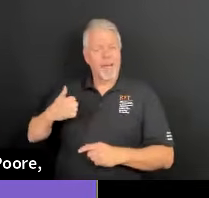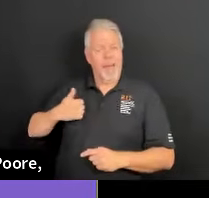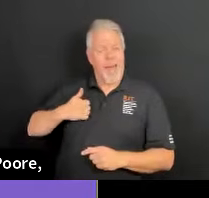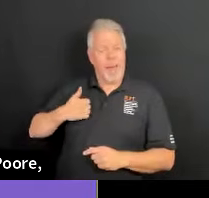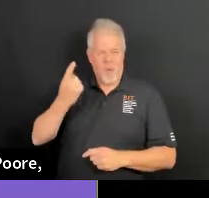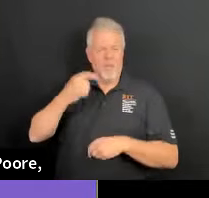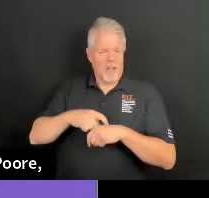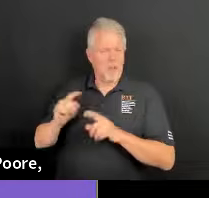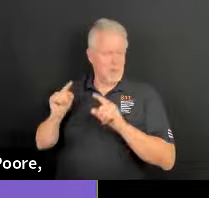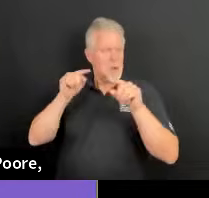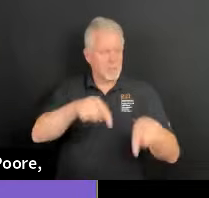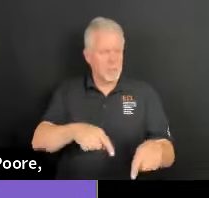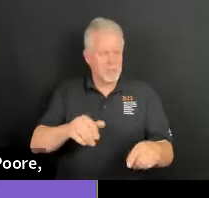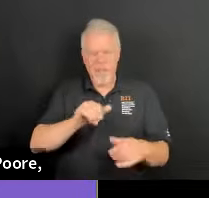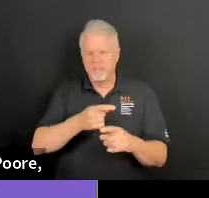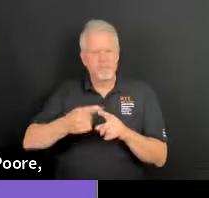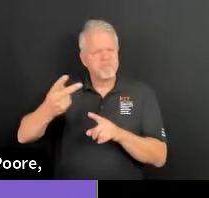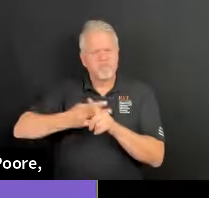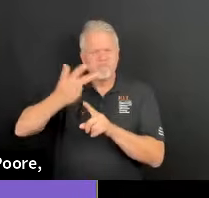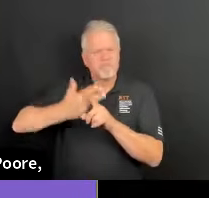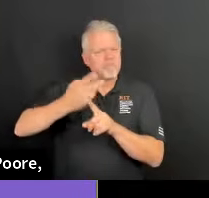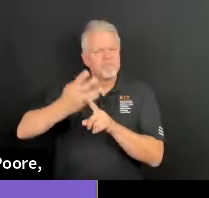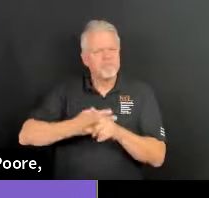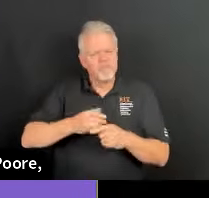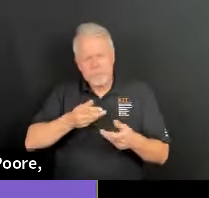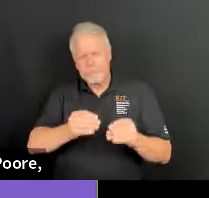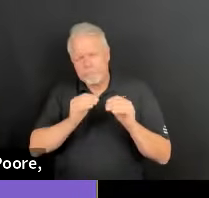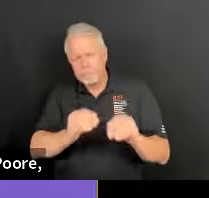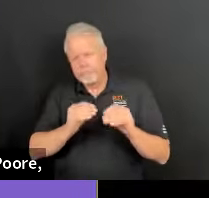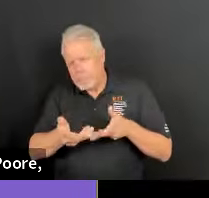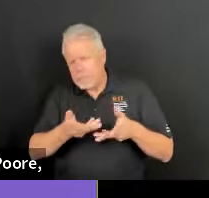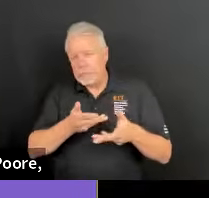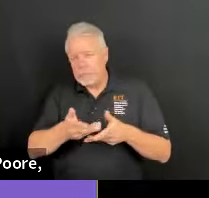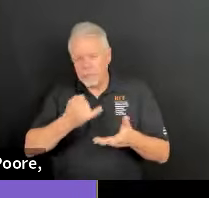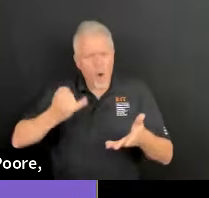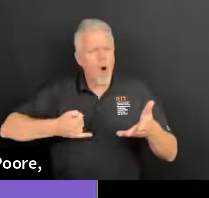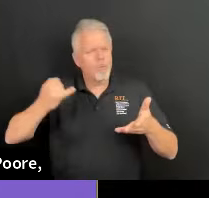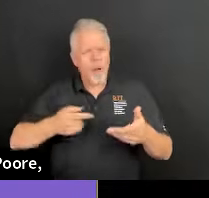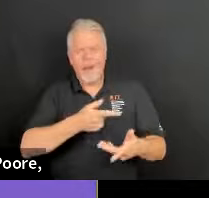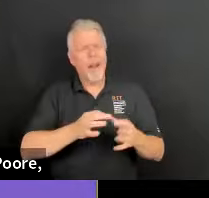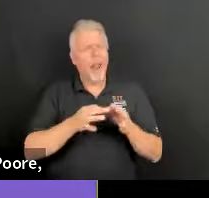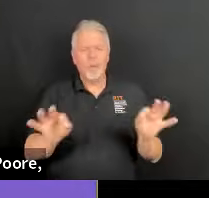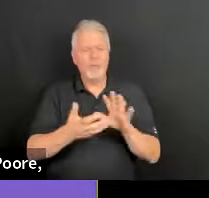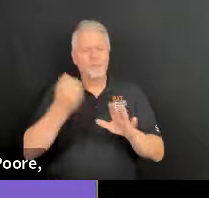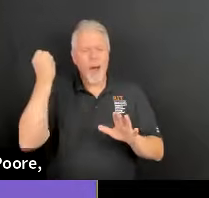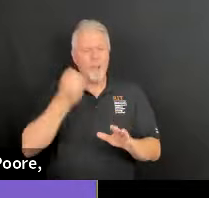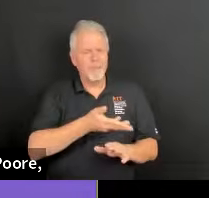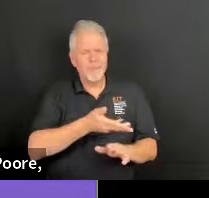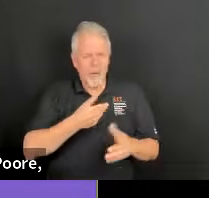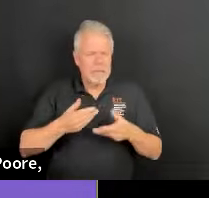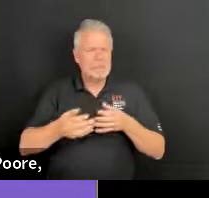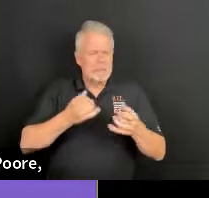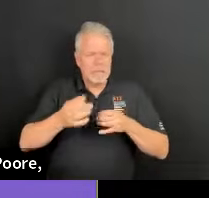have 1 or 2 people from Canada who would come, you know, for several months,